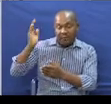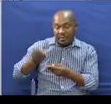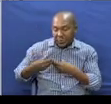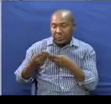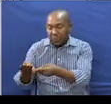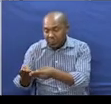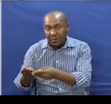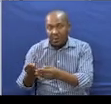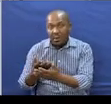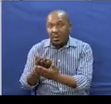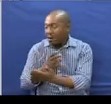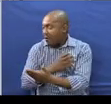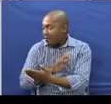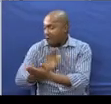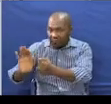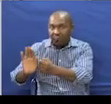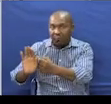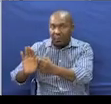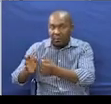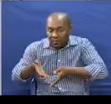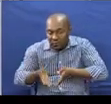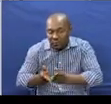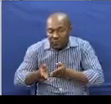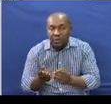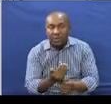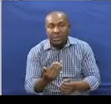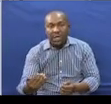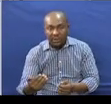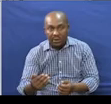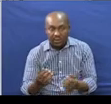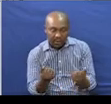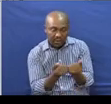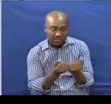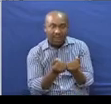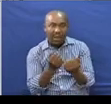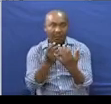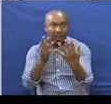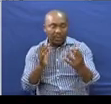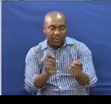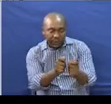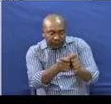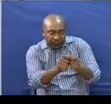having child. So these contribute to the decline in birth rate. In